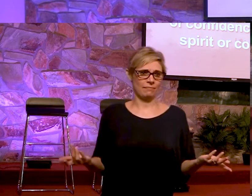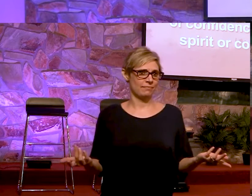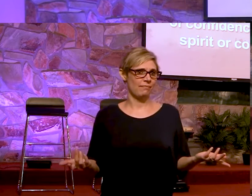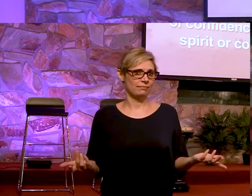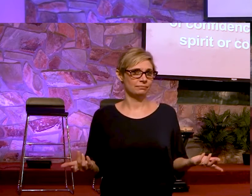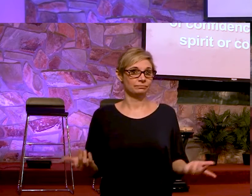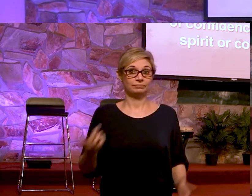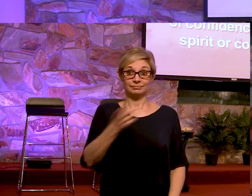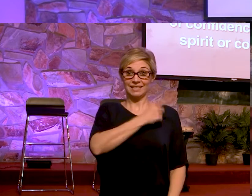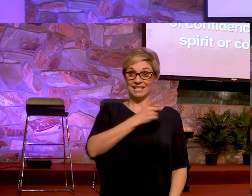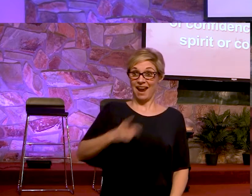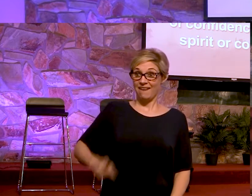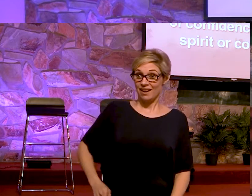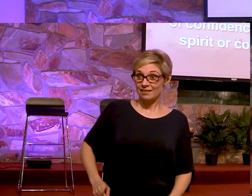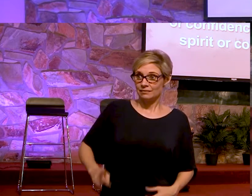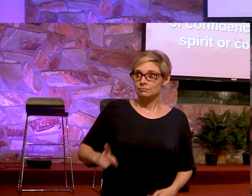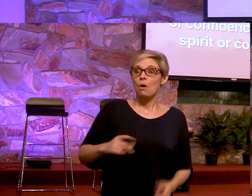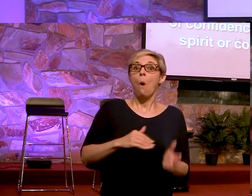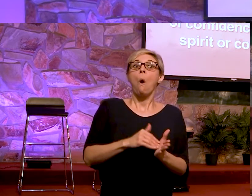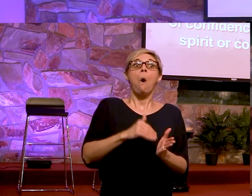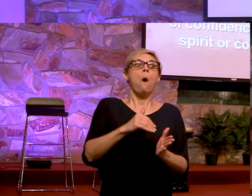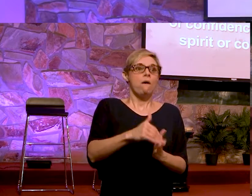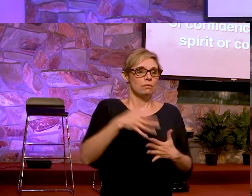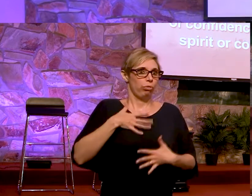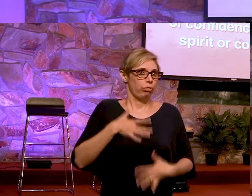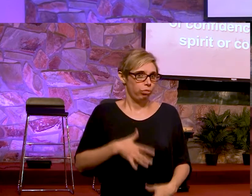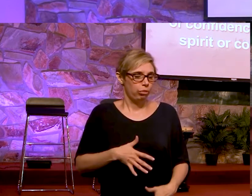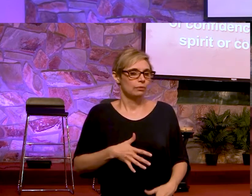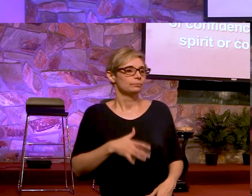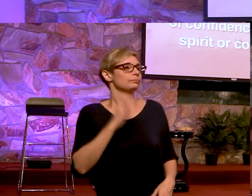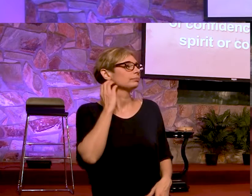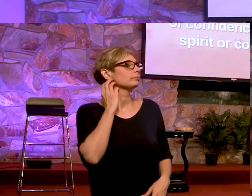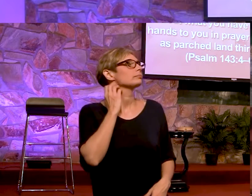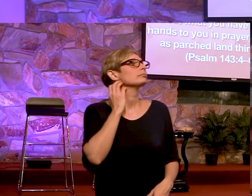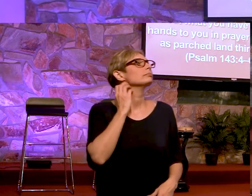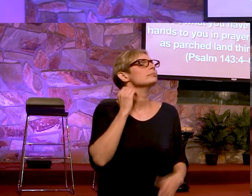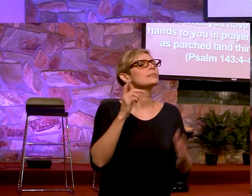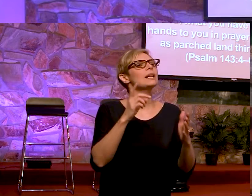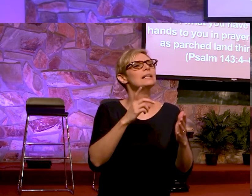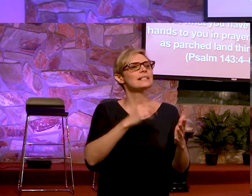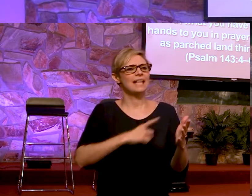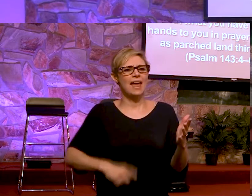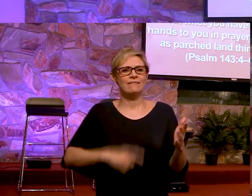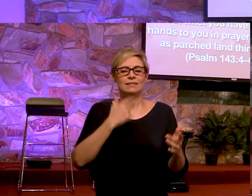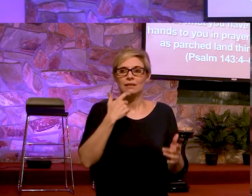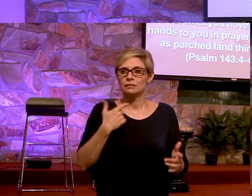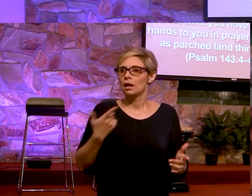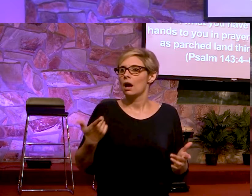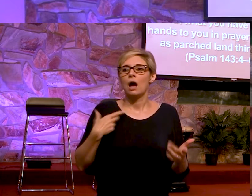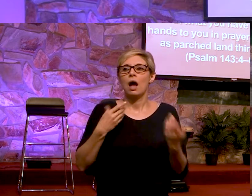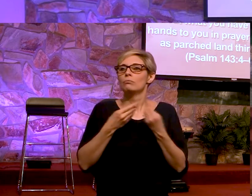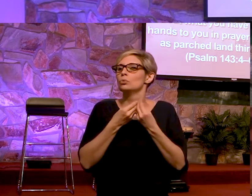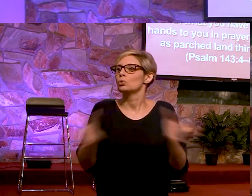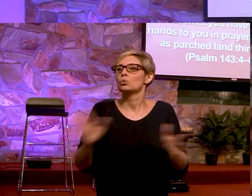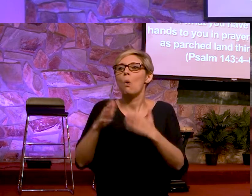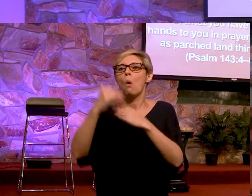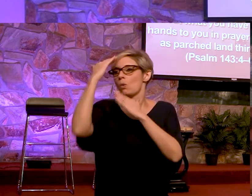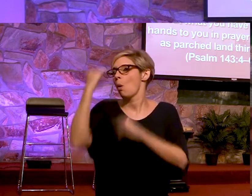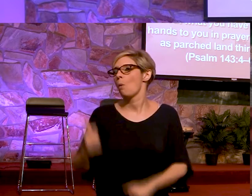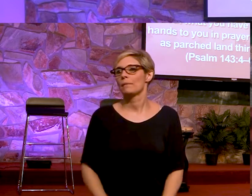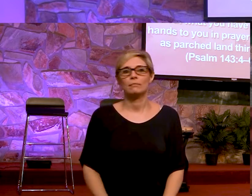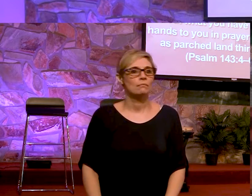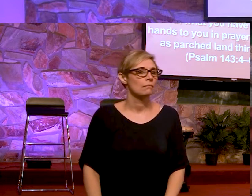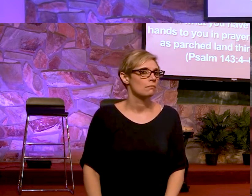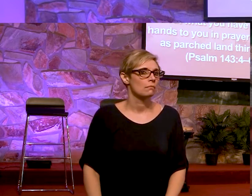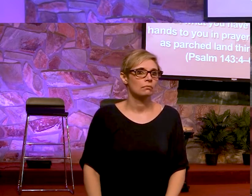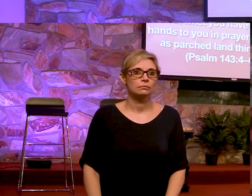David many times felt discouraged. Listen to what David said. He says, I am losing all hope. I